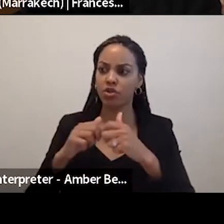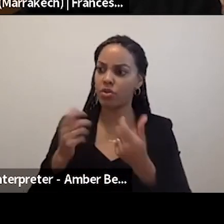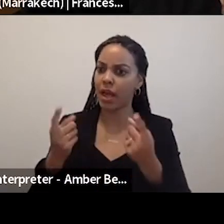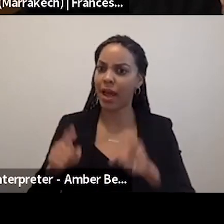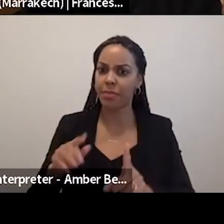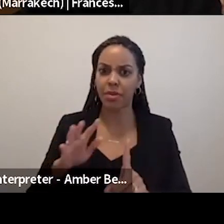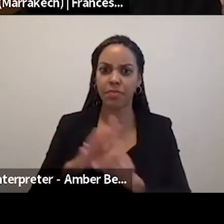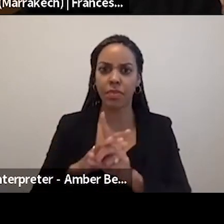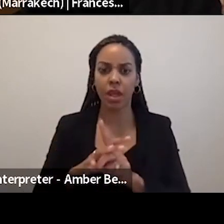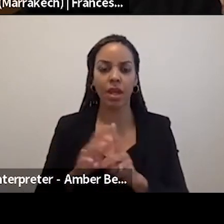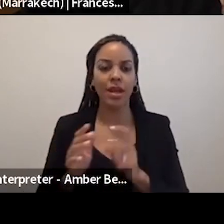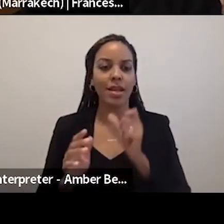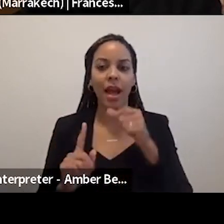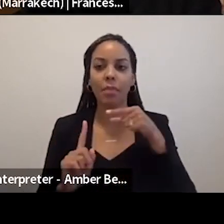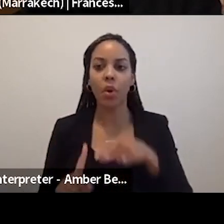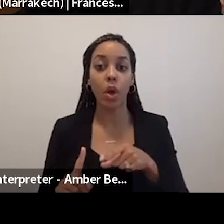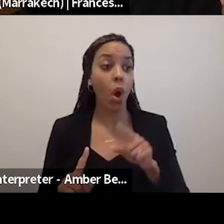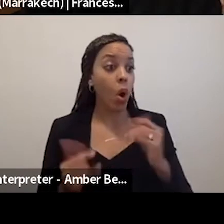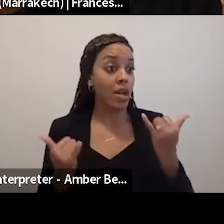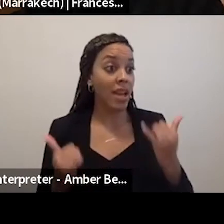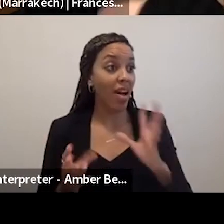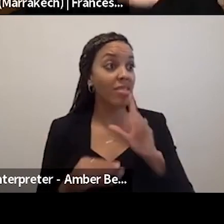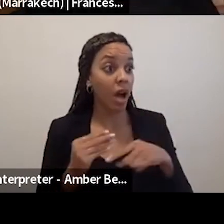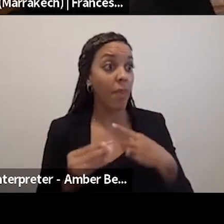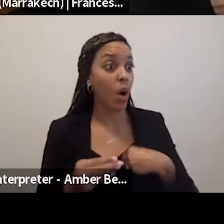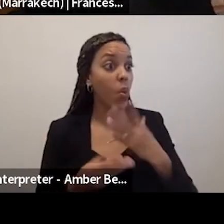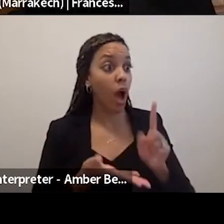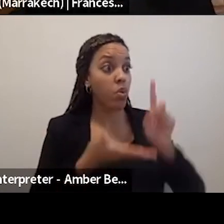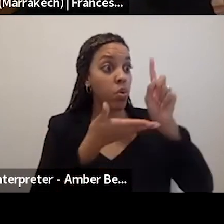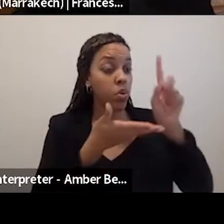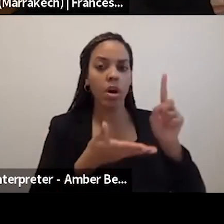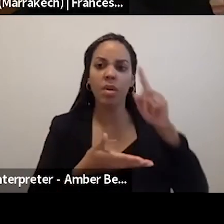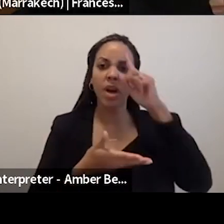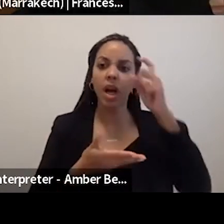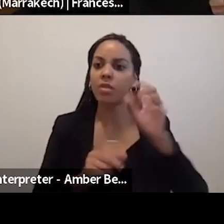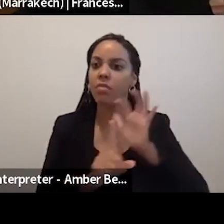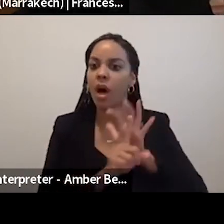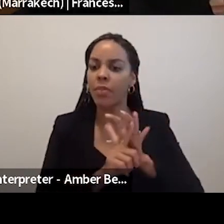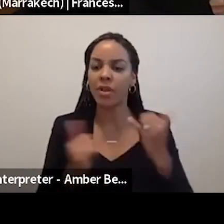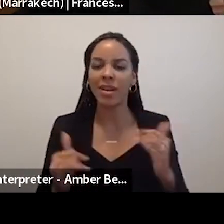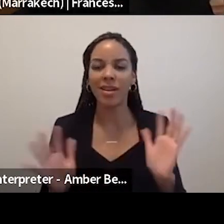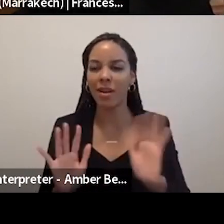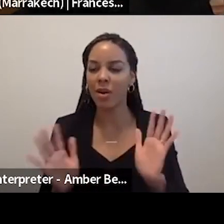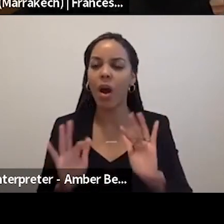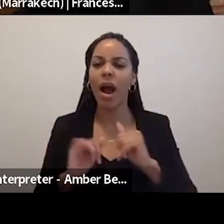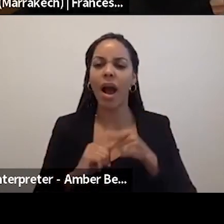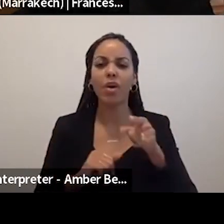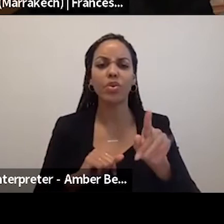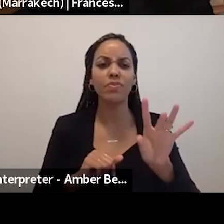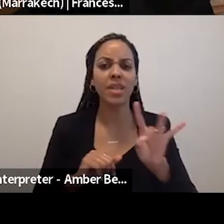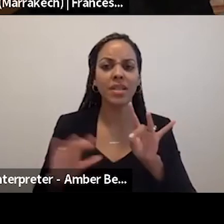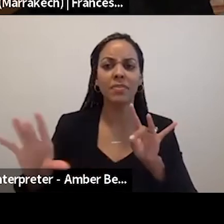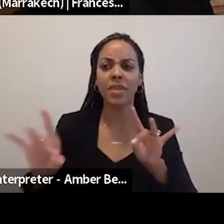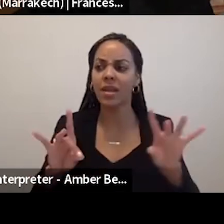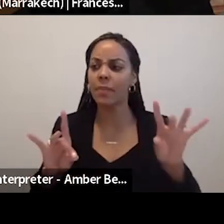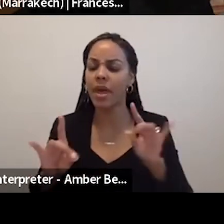supremacy now because that's the new rage? Like, how are you selecting based on without